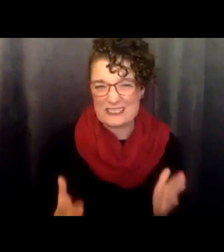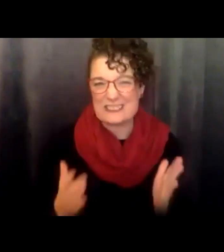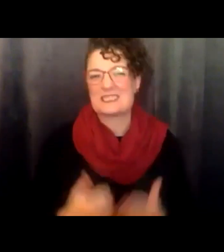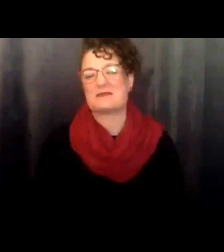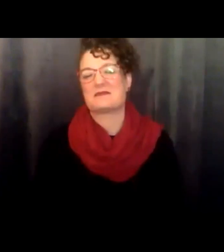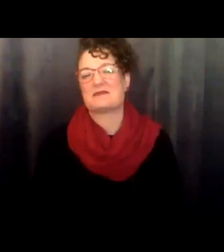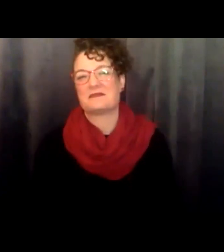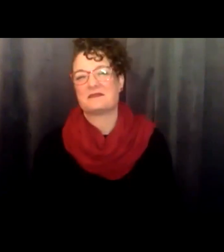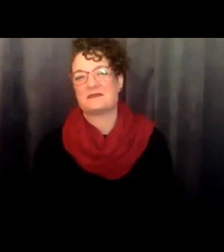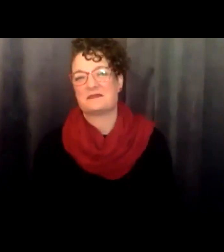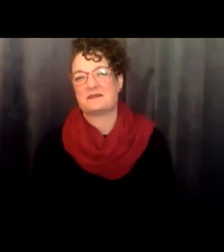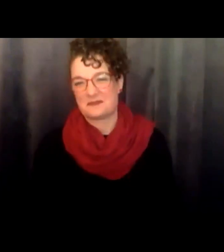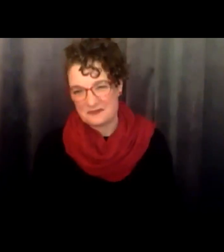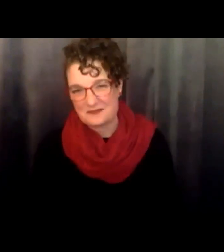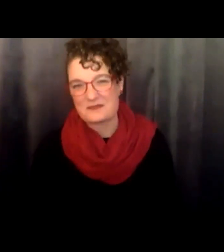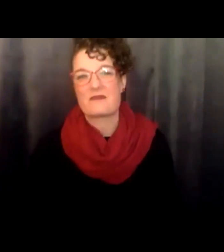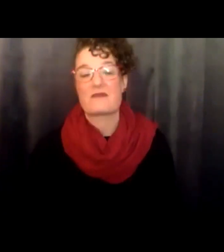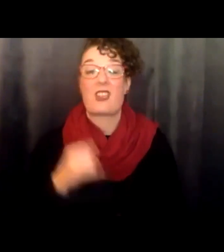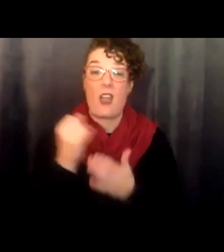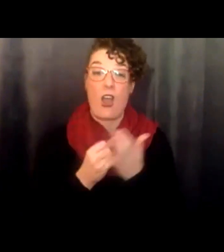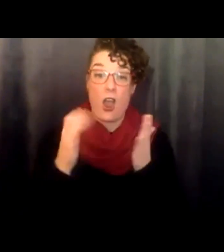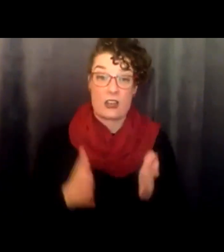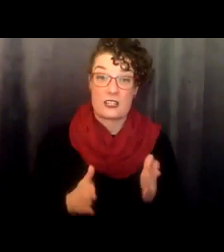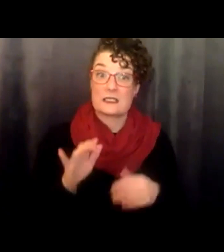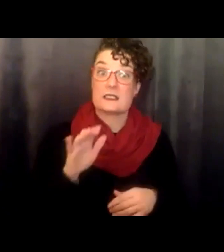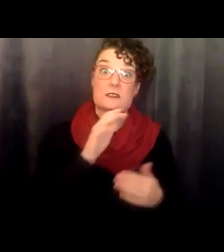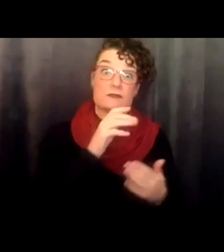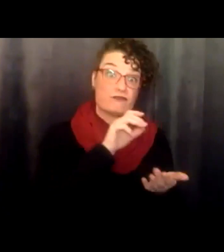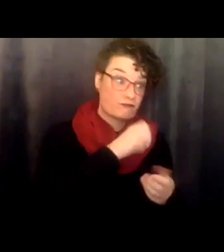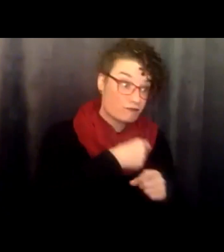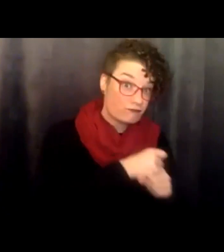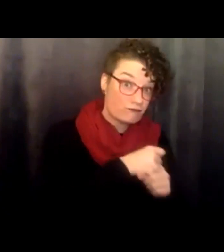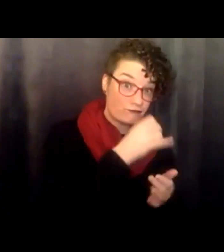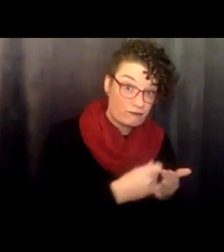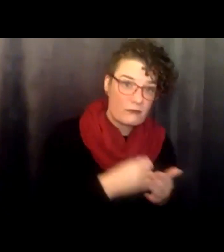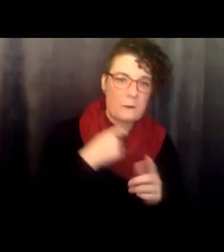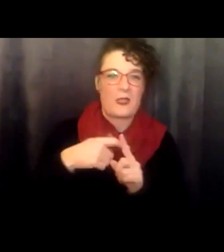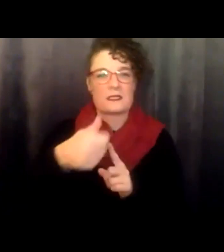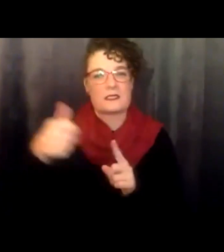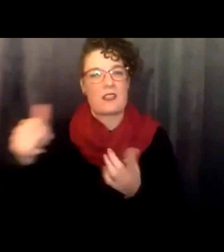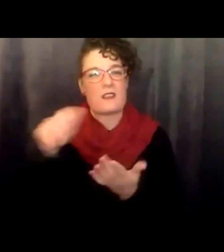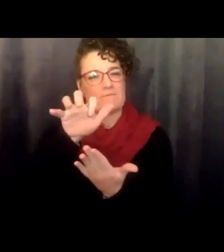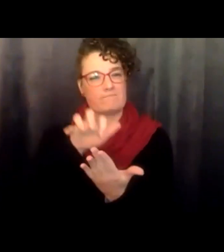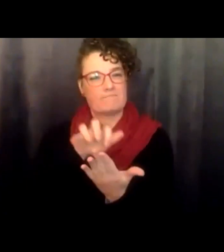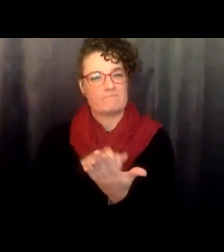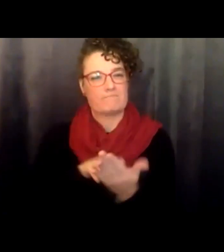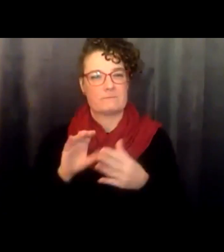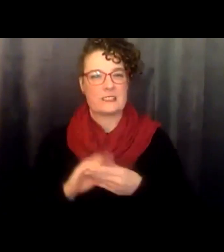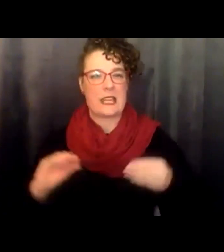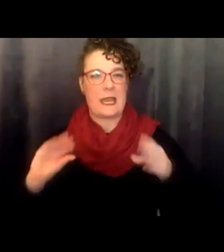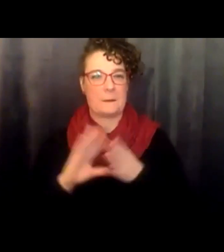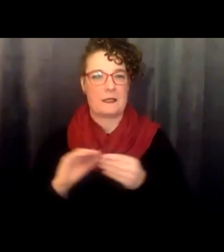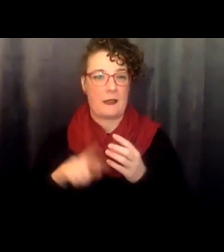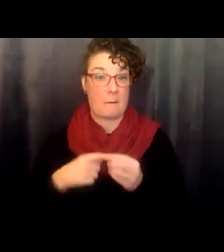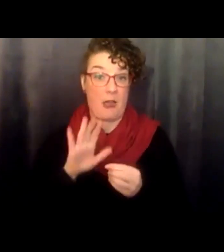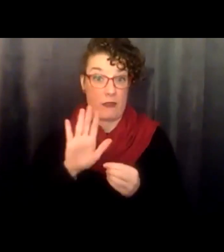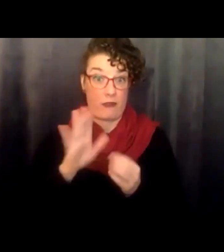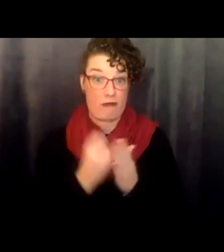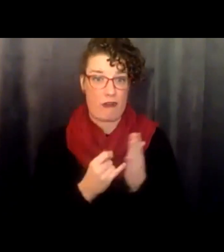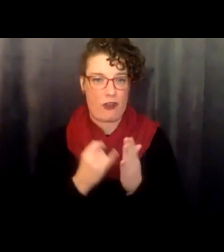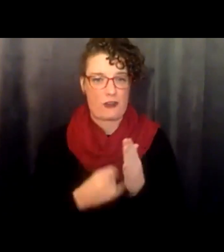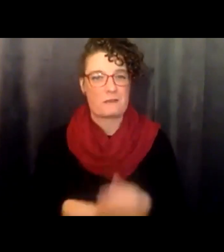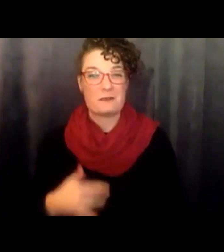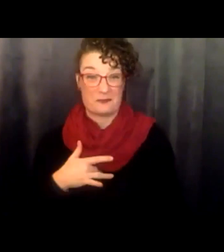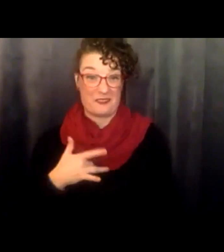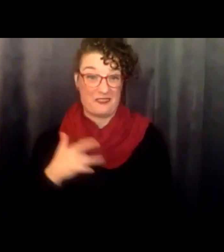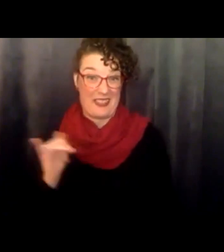their prints, the artists wrote artist statements for each of their pieces. And I think of these statements as kind of the artist getting